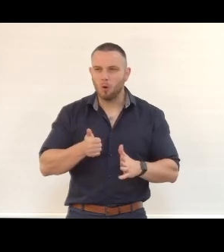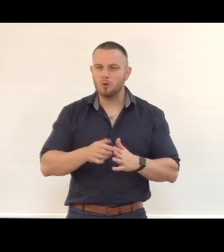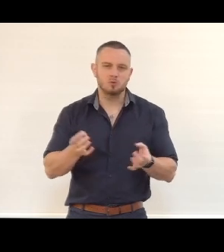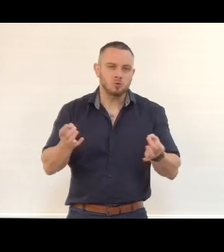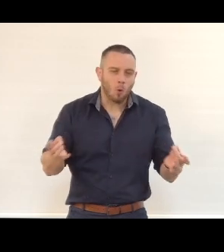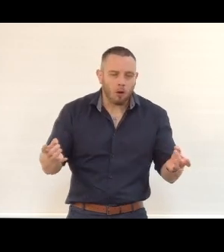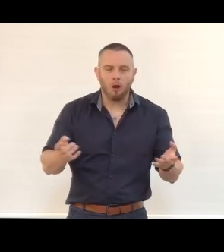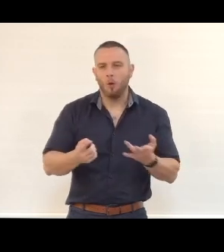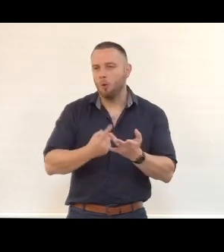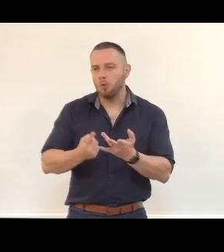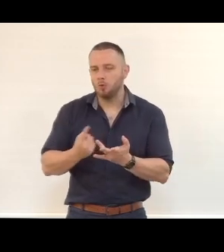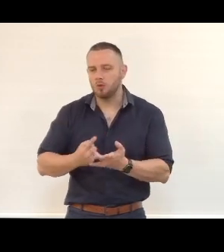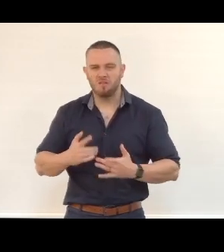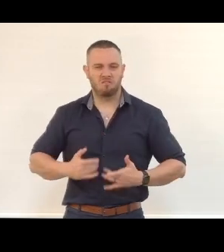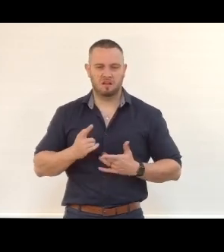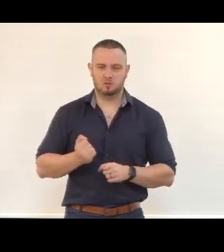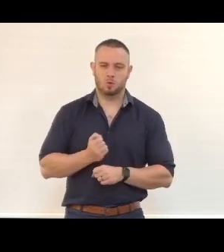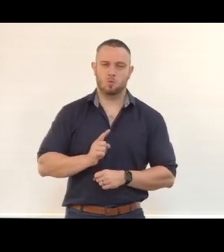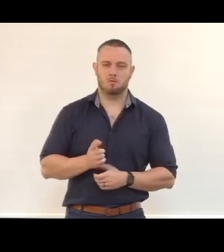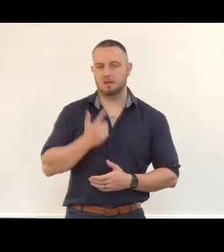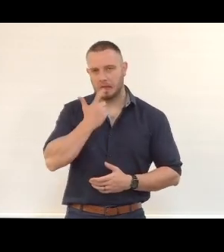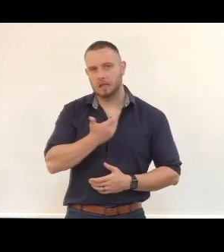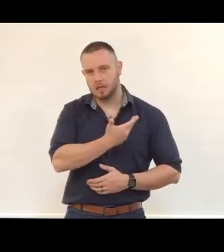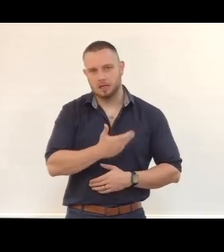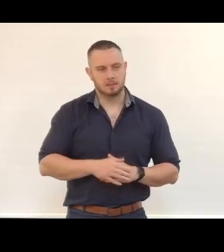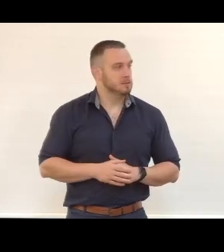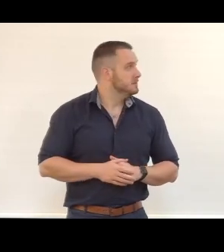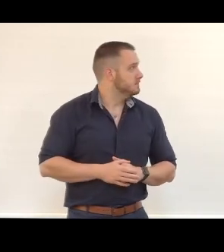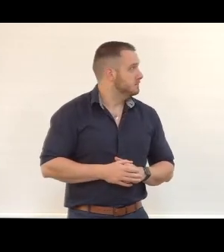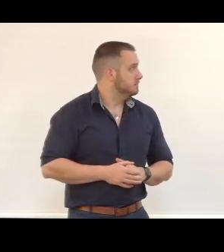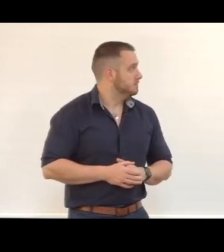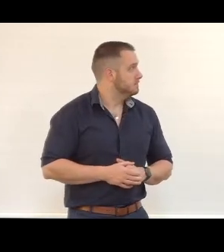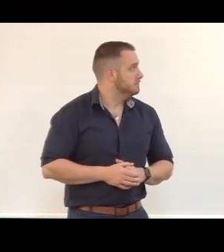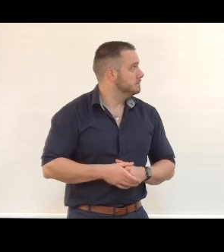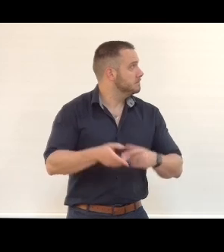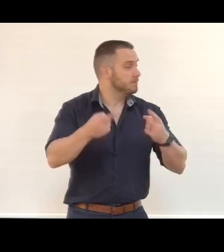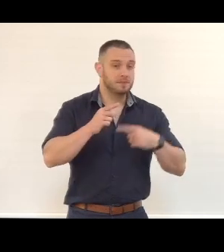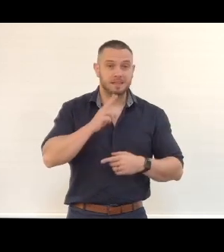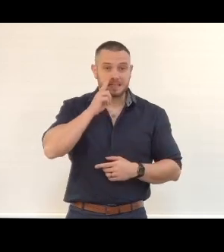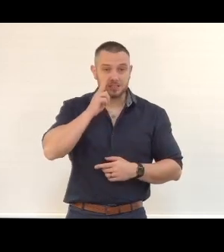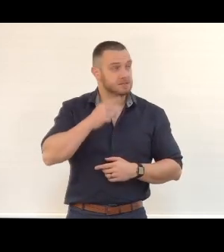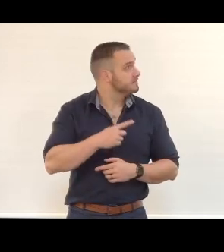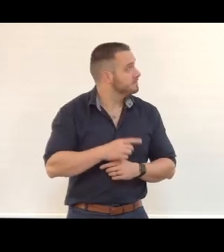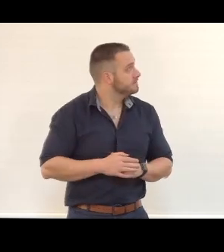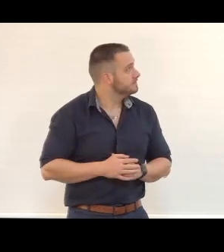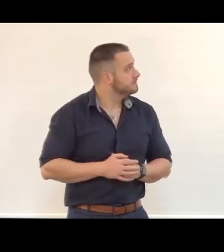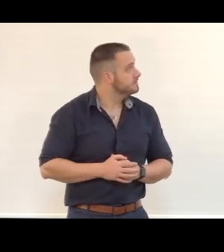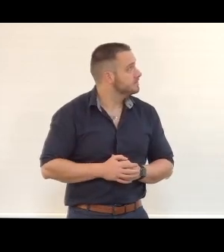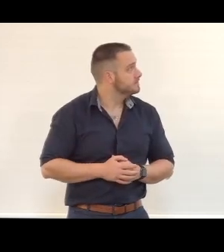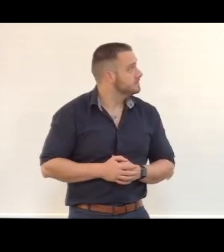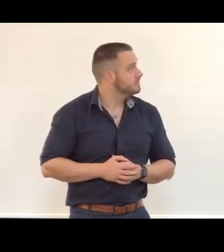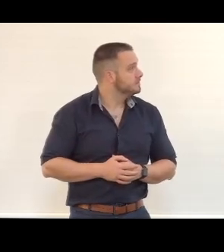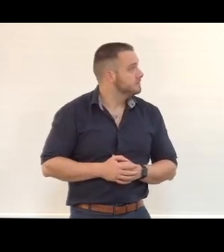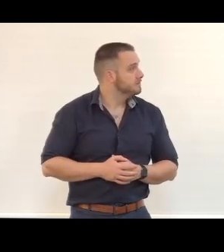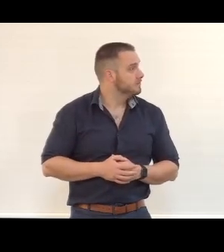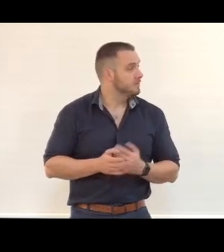stuff like that, and whatever they feel like doing during a mission. Then this is the kitchen, so used, of course, to consume food,